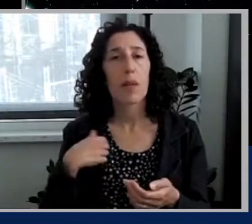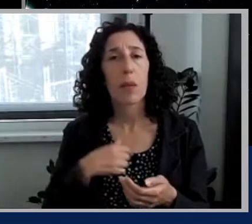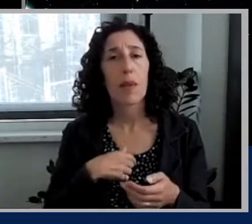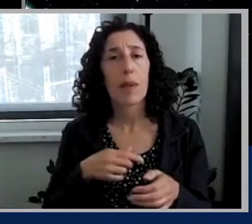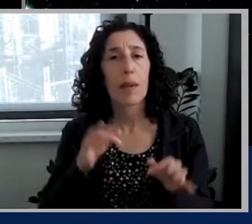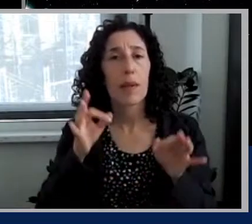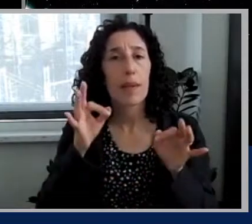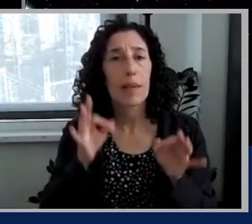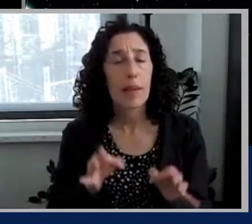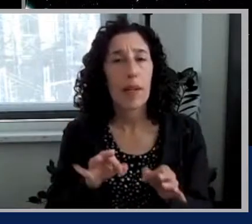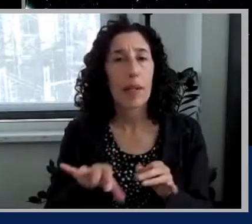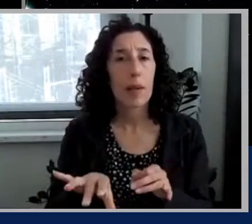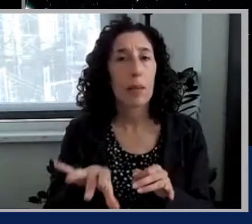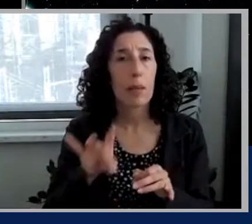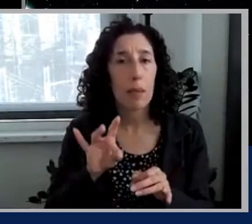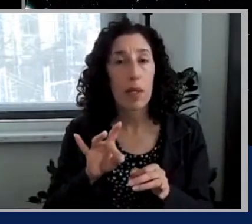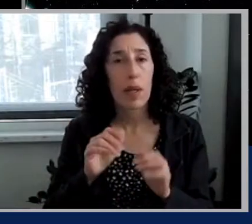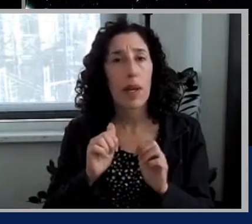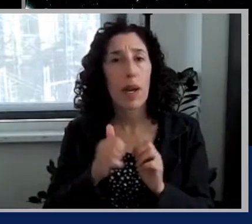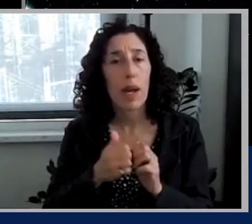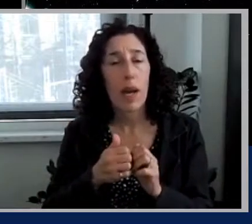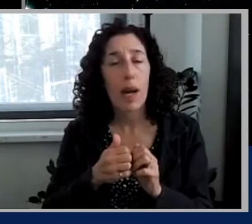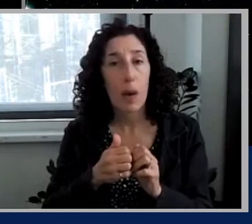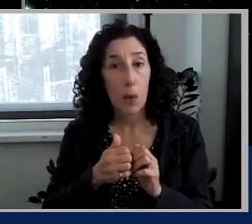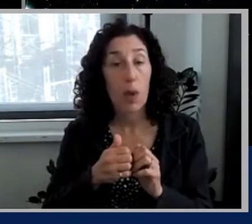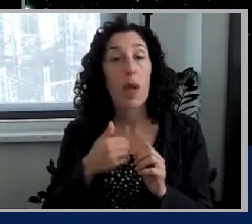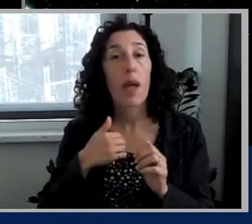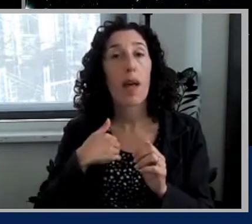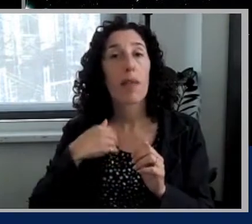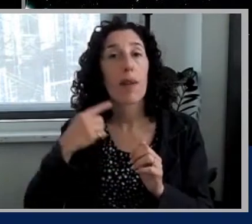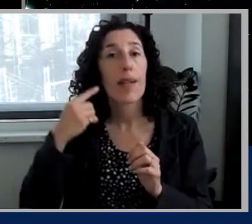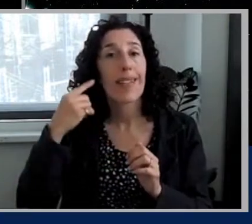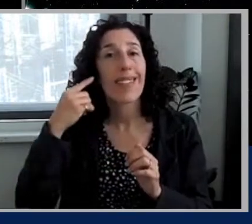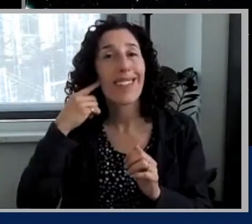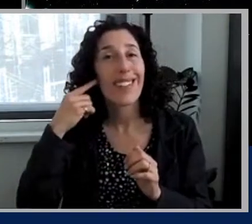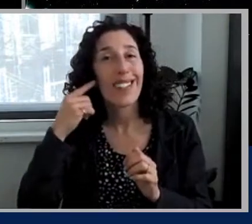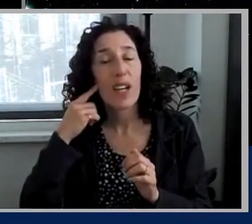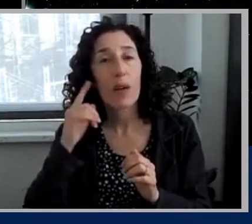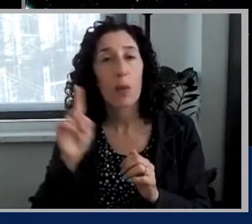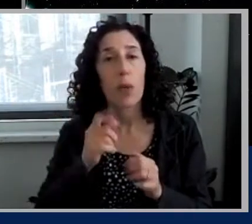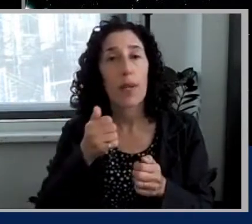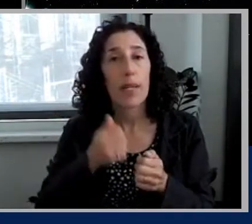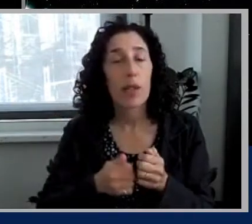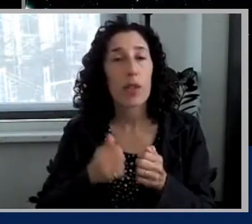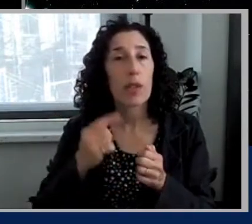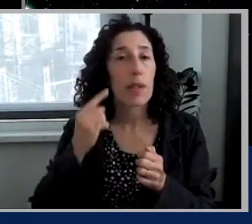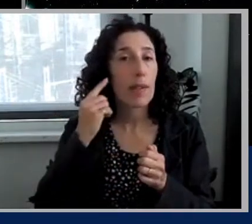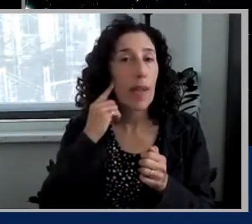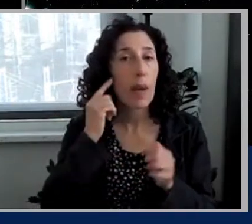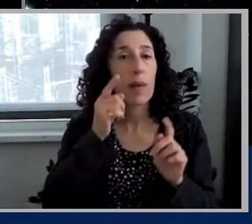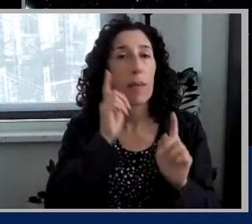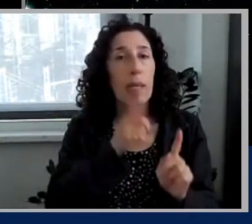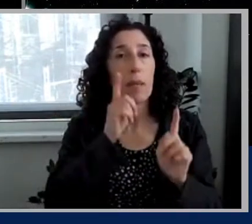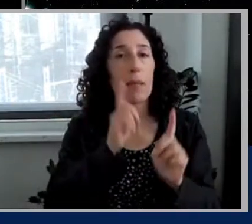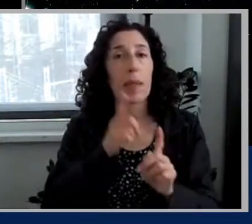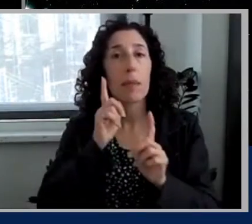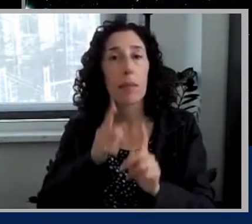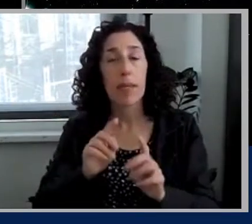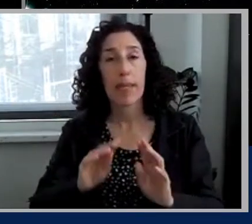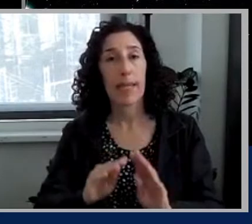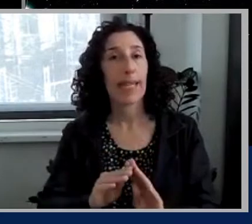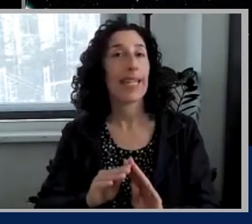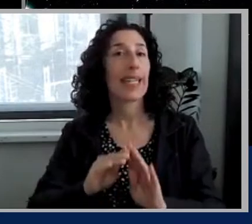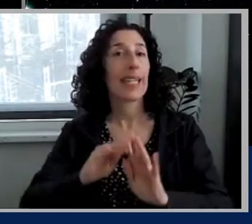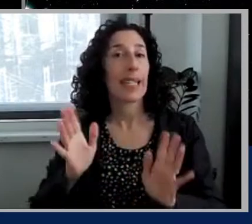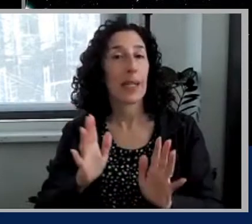with, meaning having too much sound that's jumbled together can be very hard for someone who's just